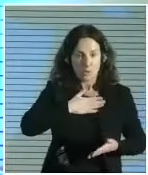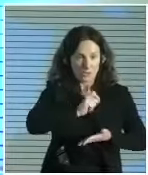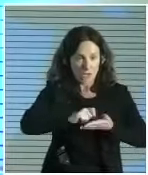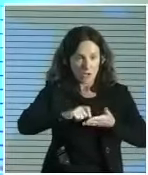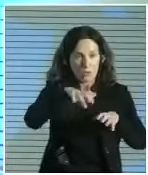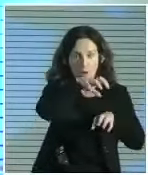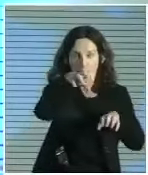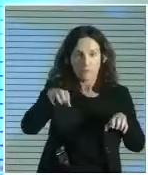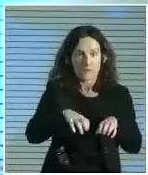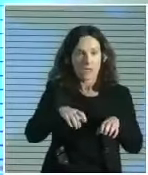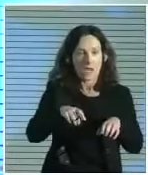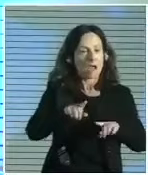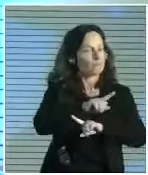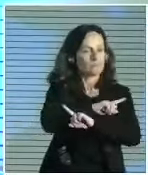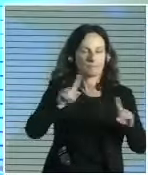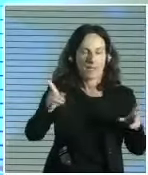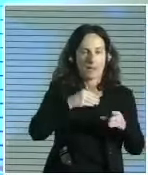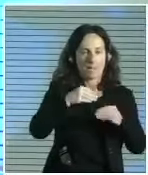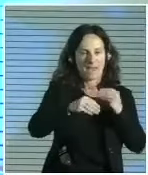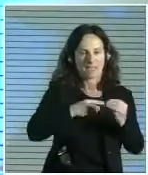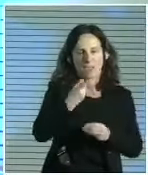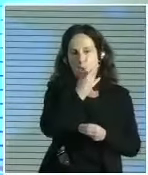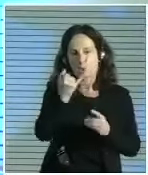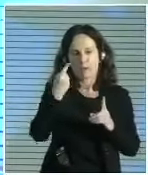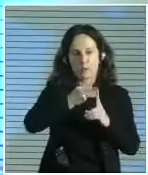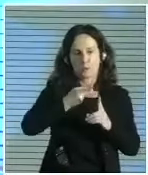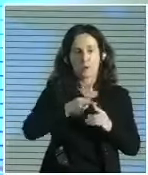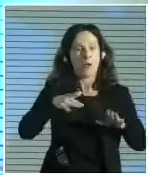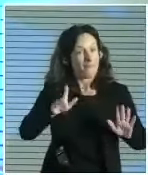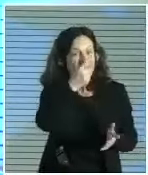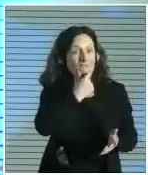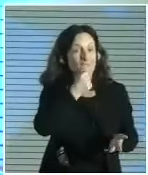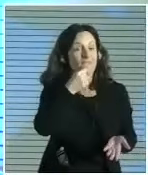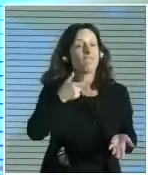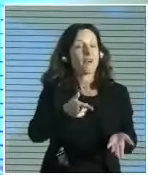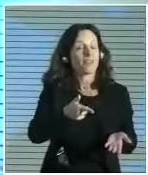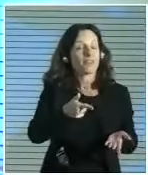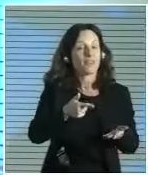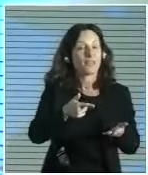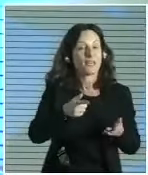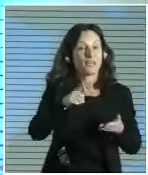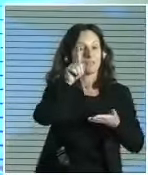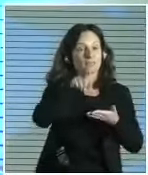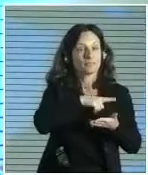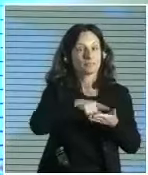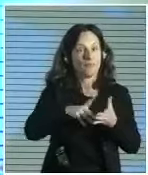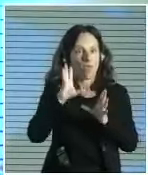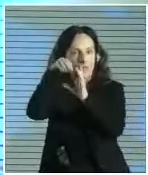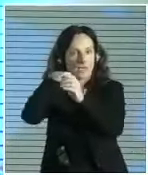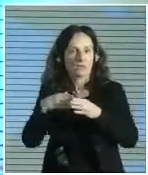eliminate plastics in ships. It's not the same thing in a standard hotel. So the first